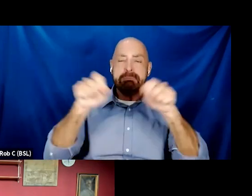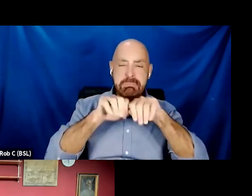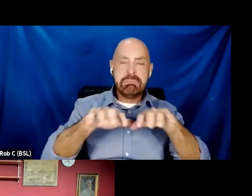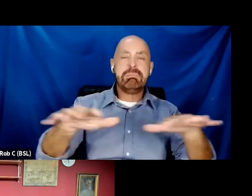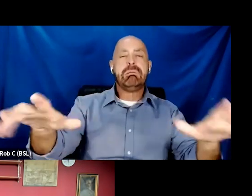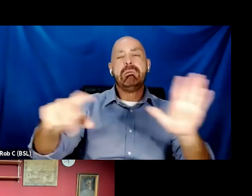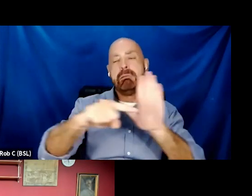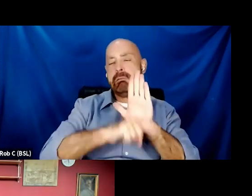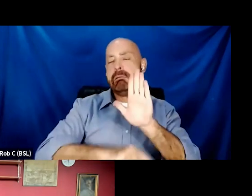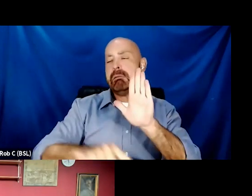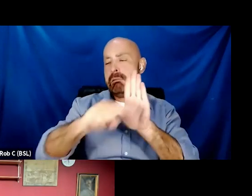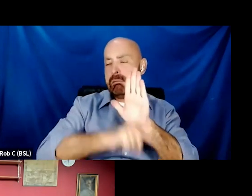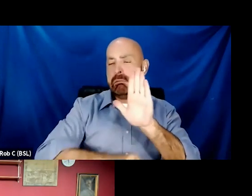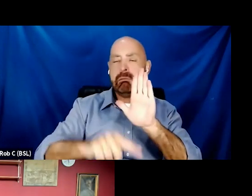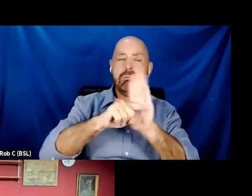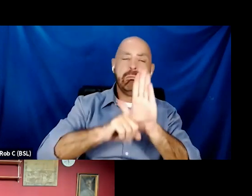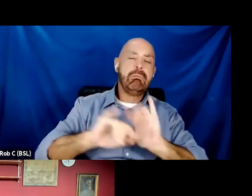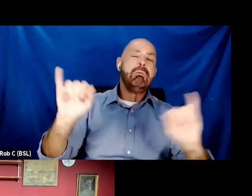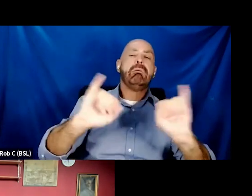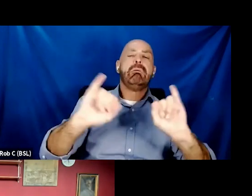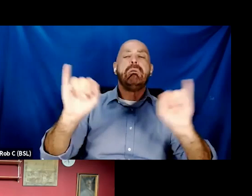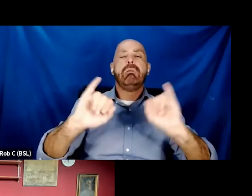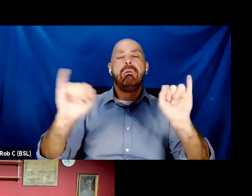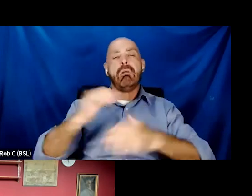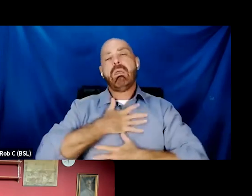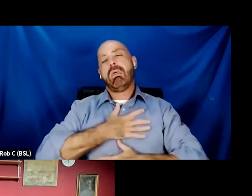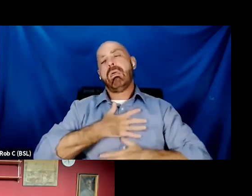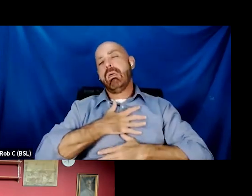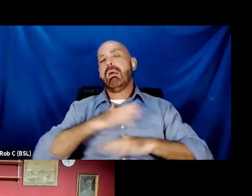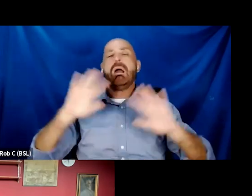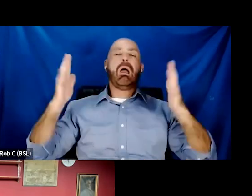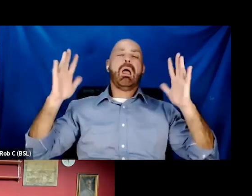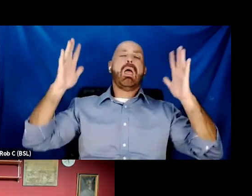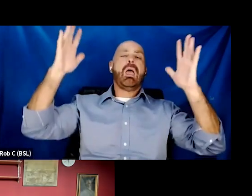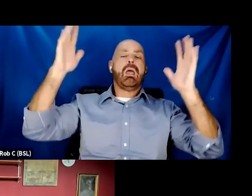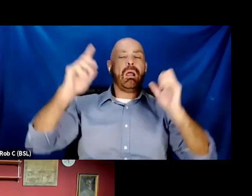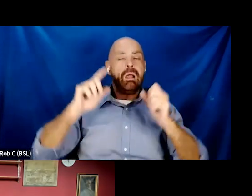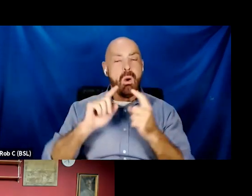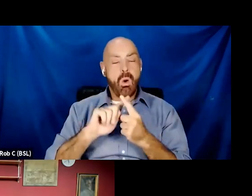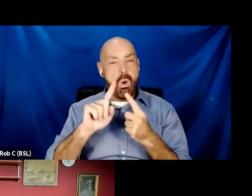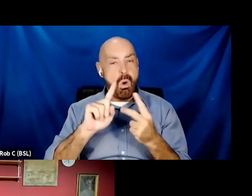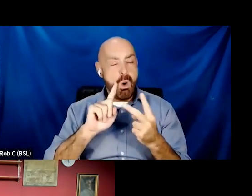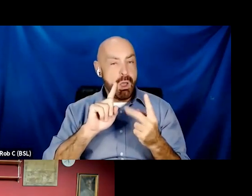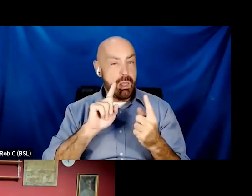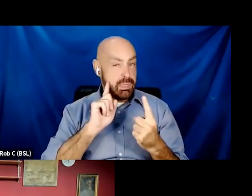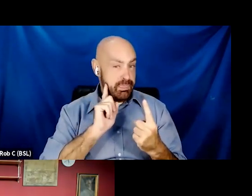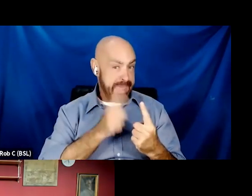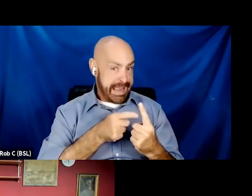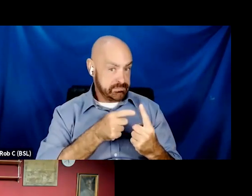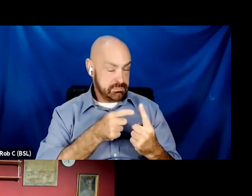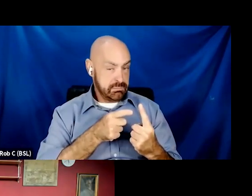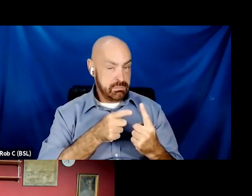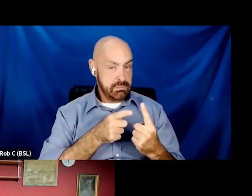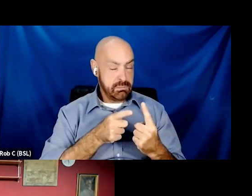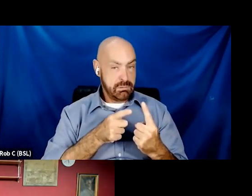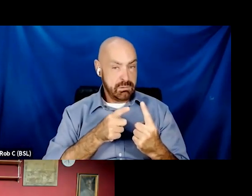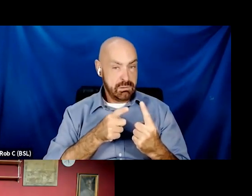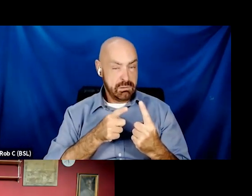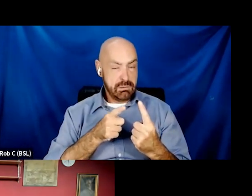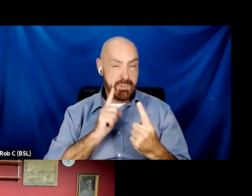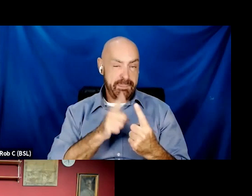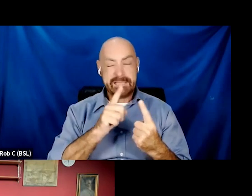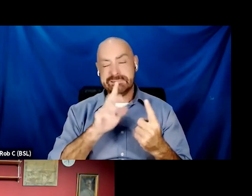it's the impact, and that is to do with modern life